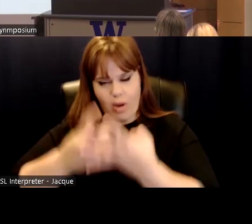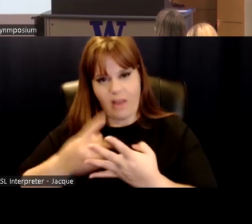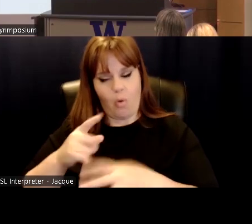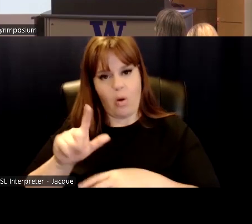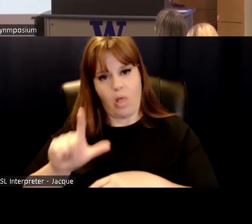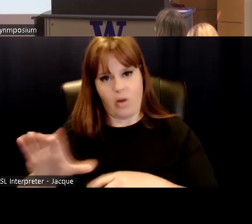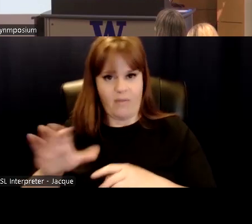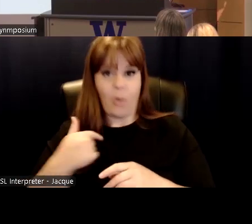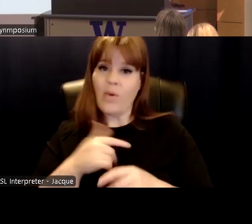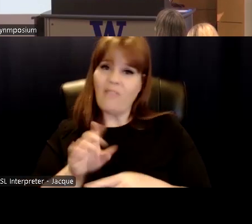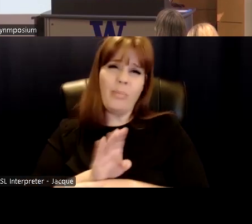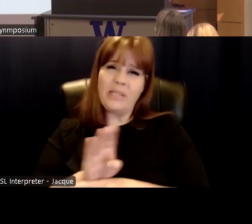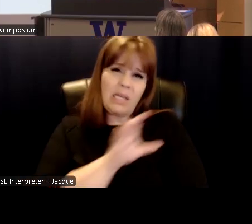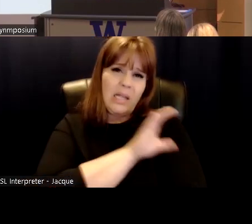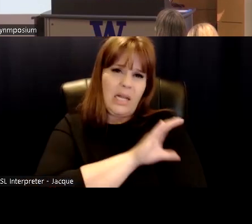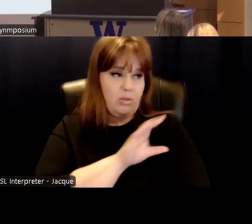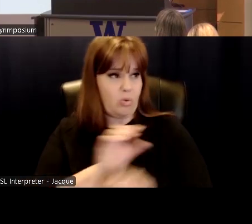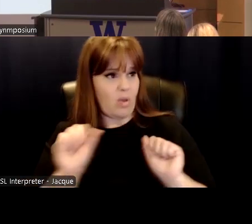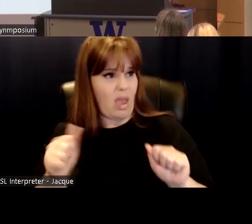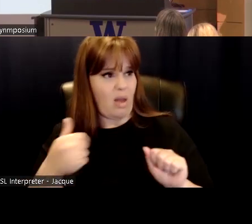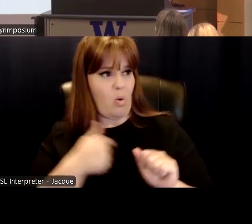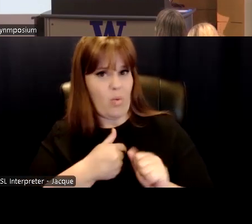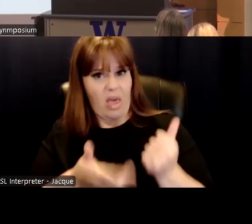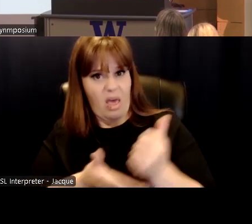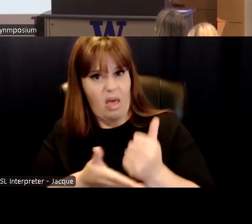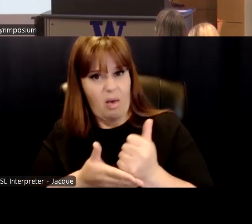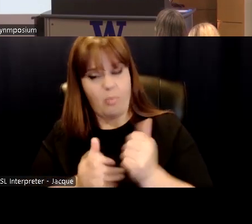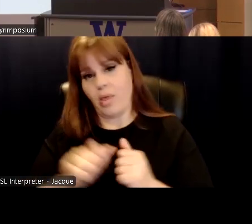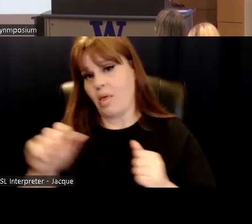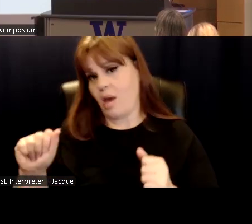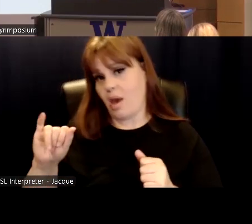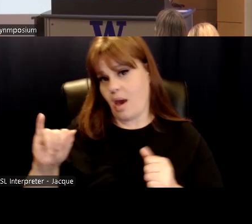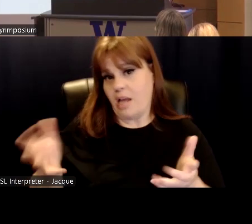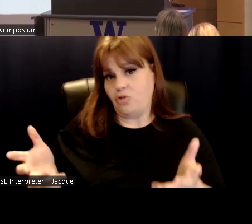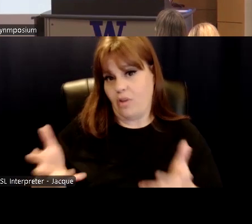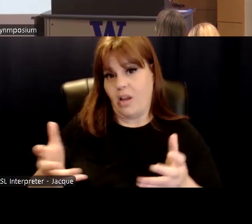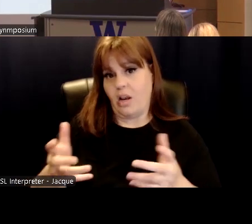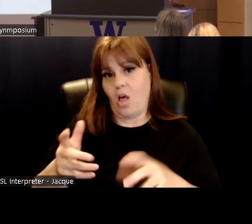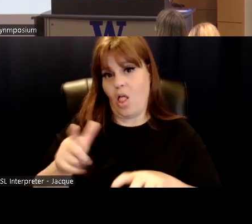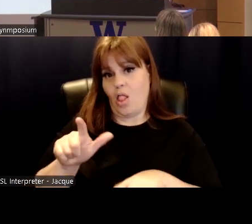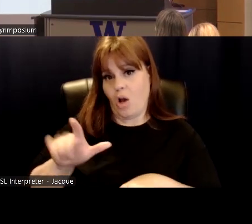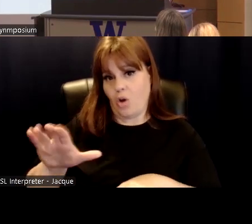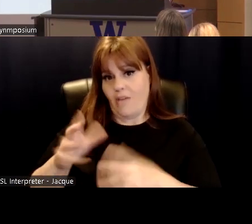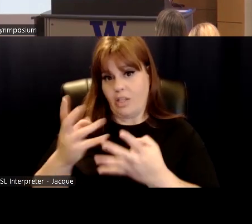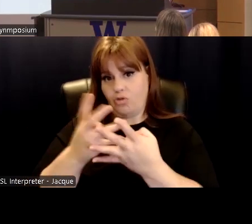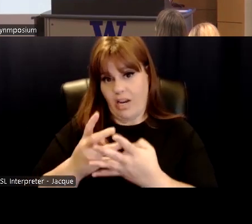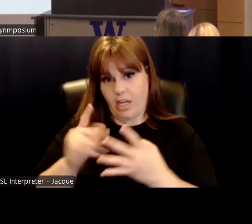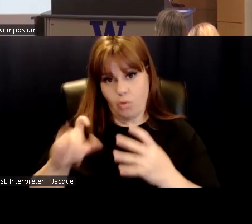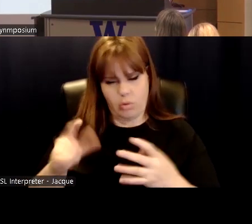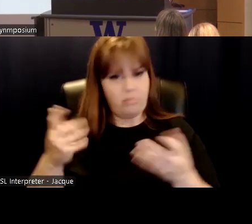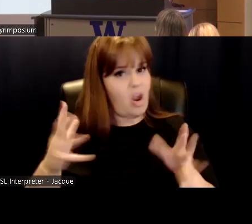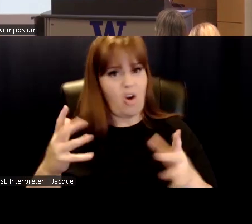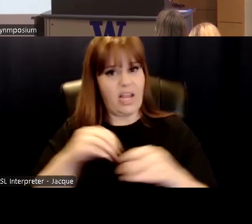clinic. So could we assist with AI-driven long COVID screening tools? These already exist in the